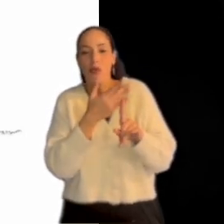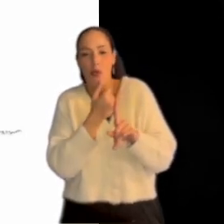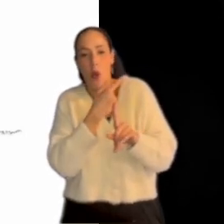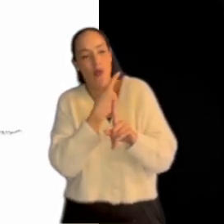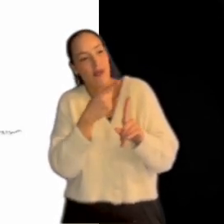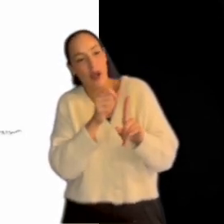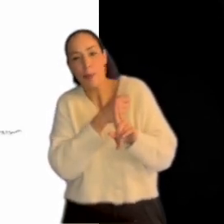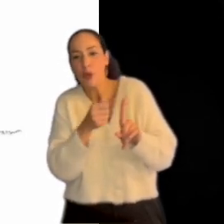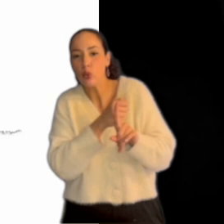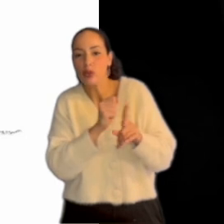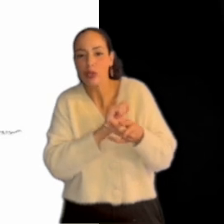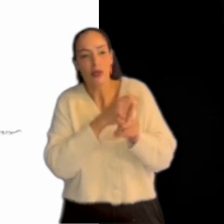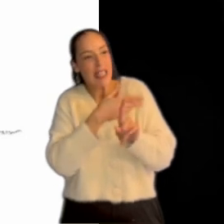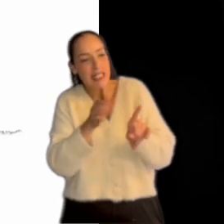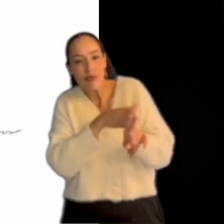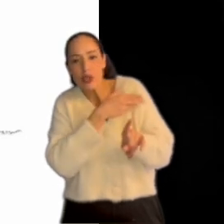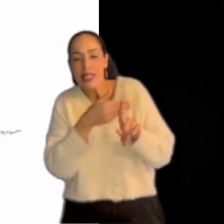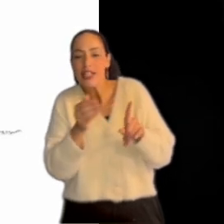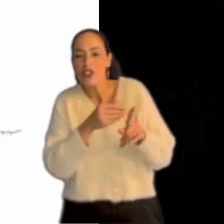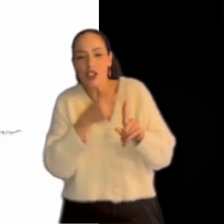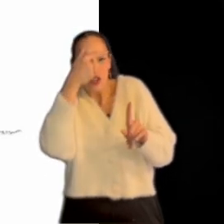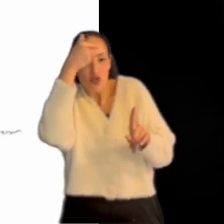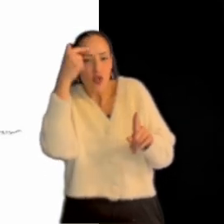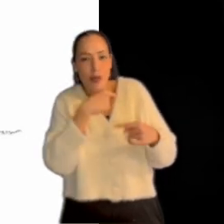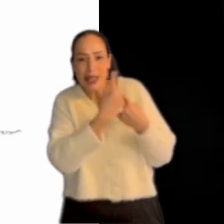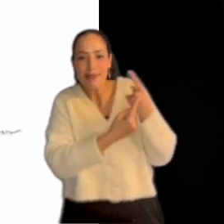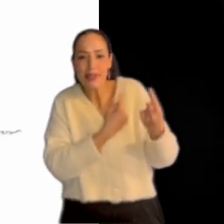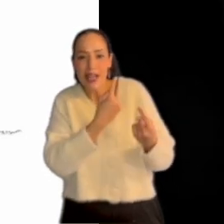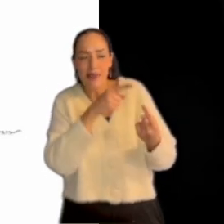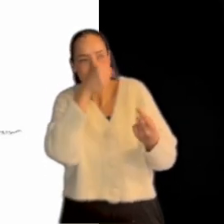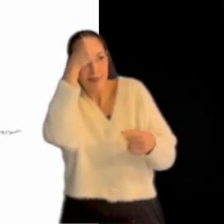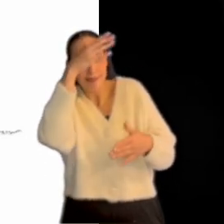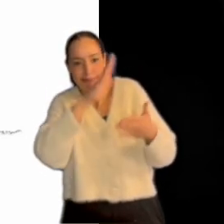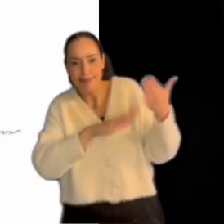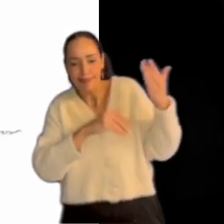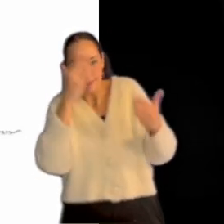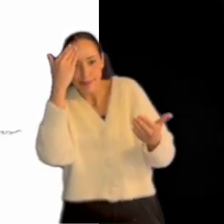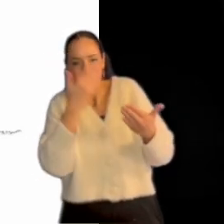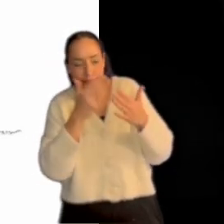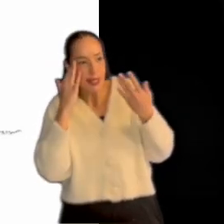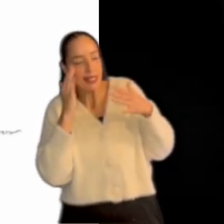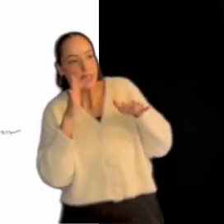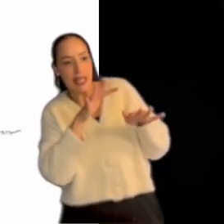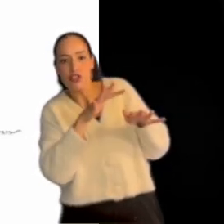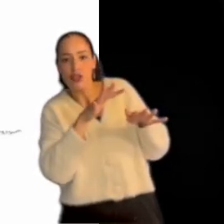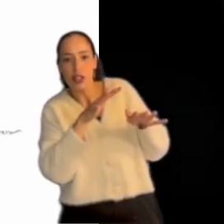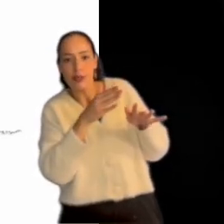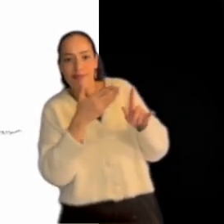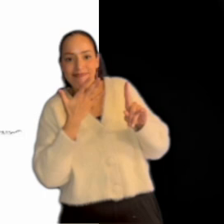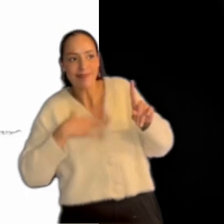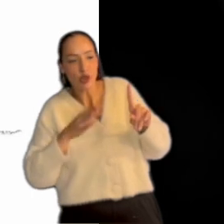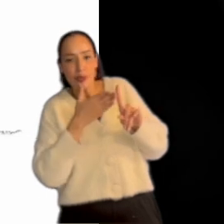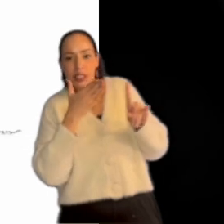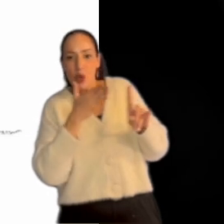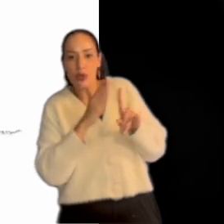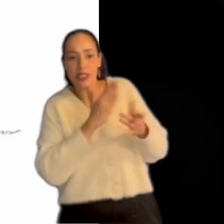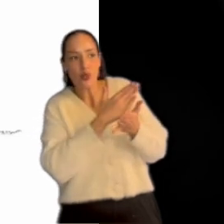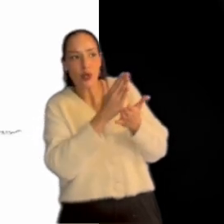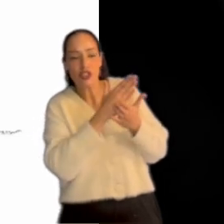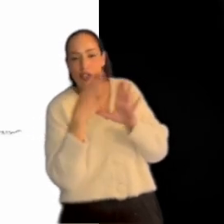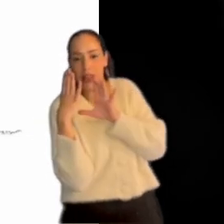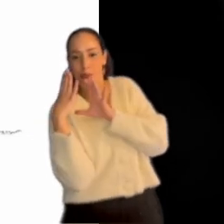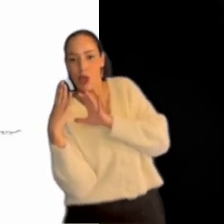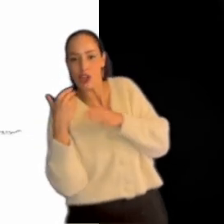attention, asking to be noticed, and that we share that burden of pain. In addition, working with perpetrators did not diminish the power